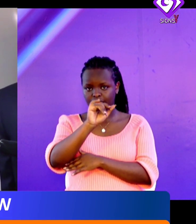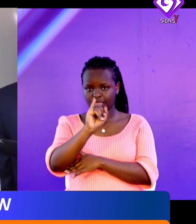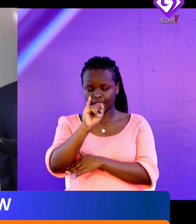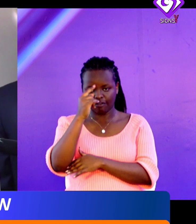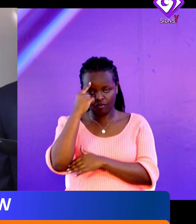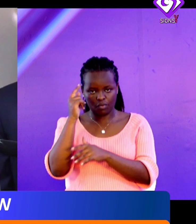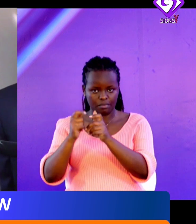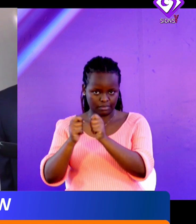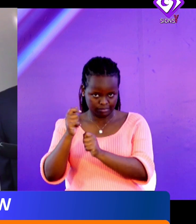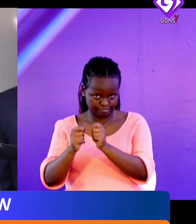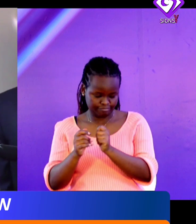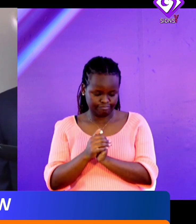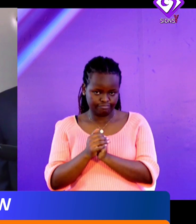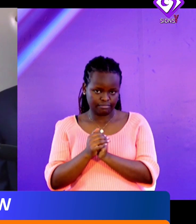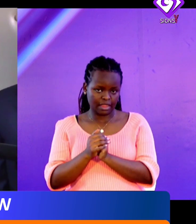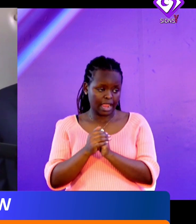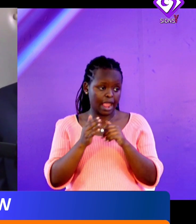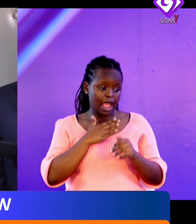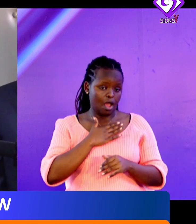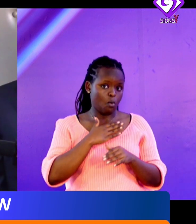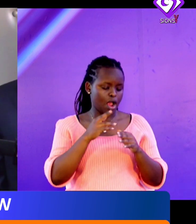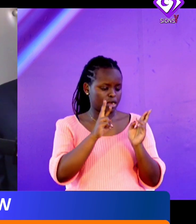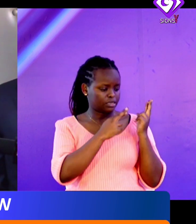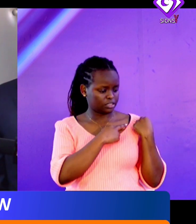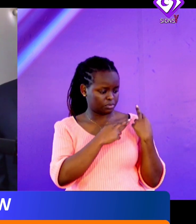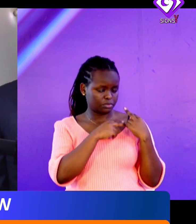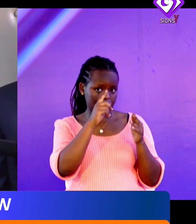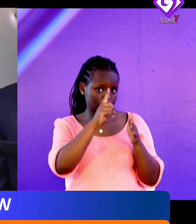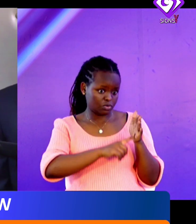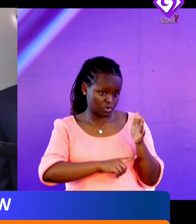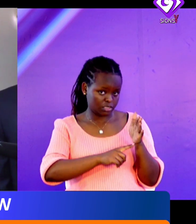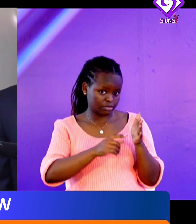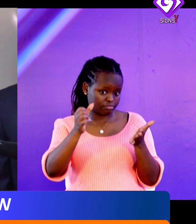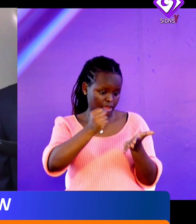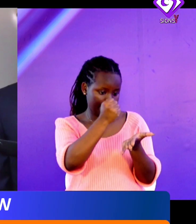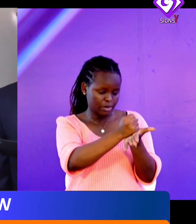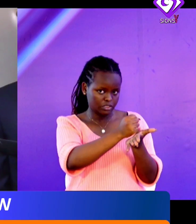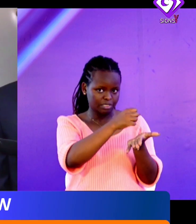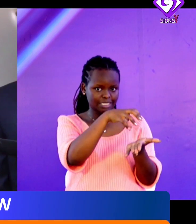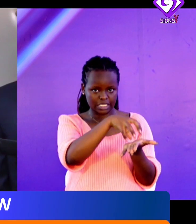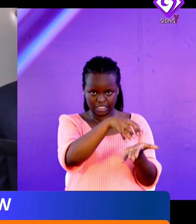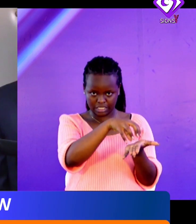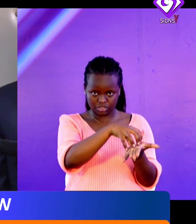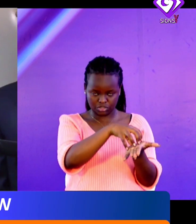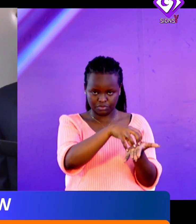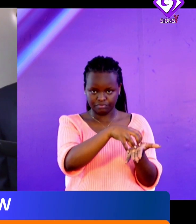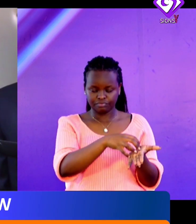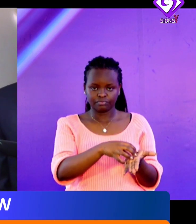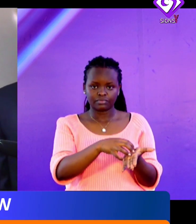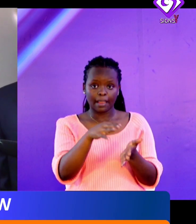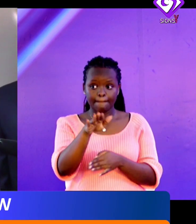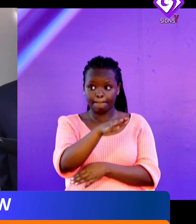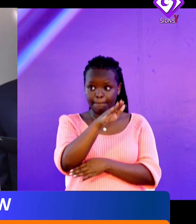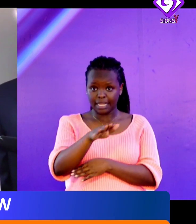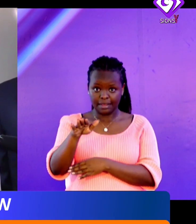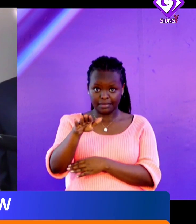investigations were, our role and responsibility was that at the appointment stage, the Parliament, that